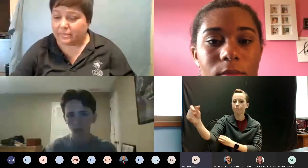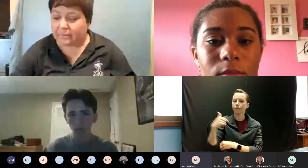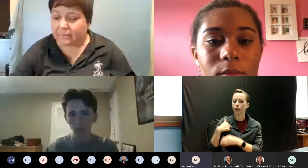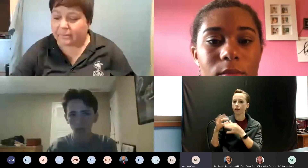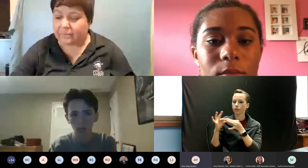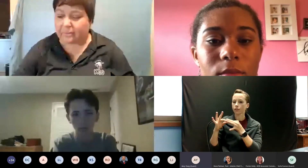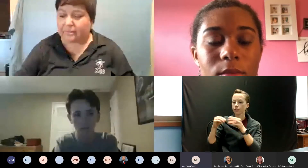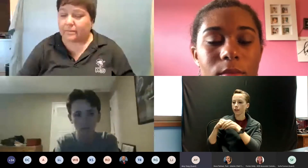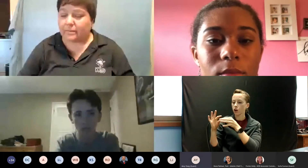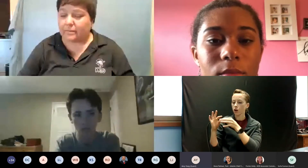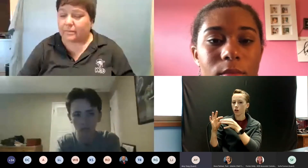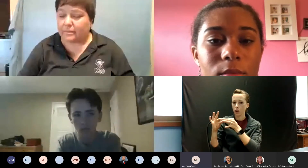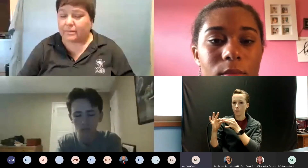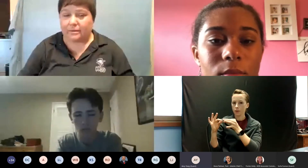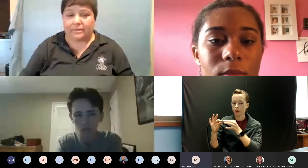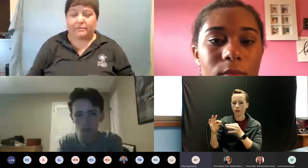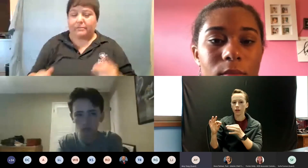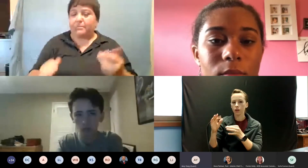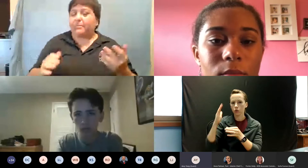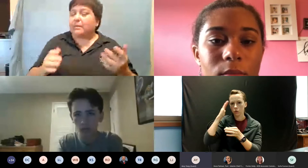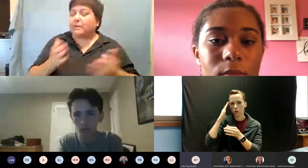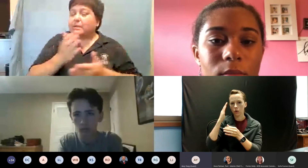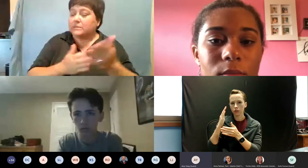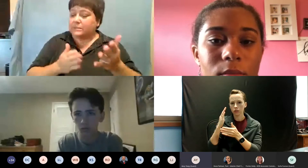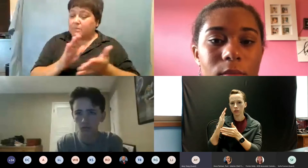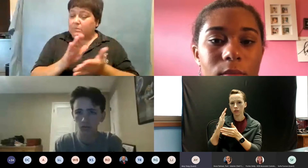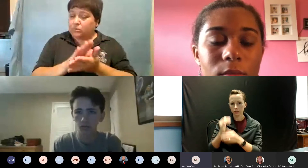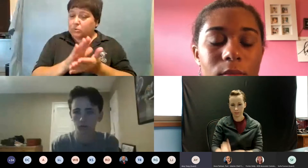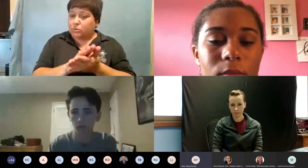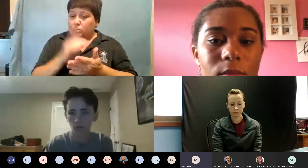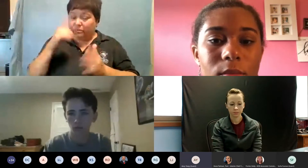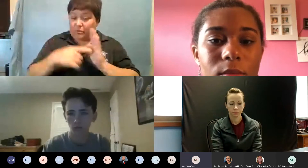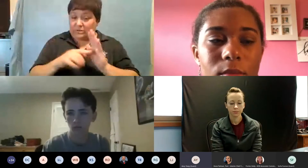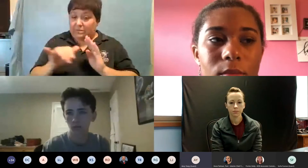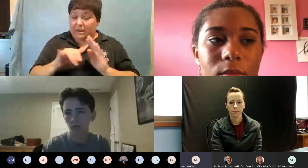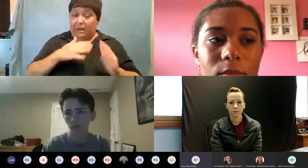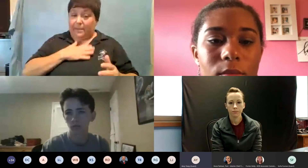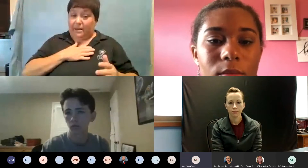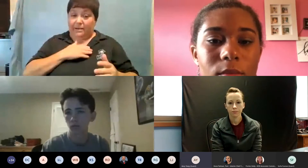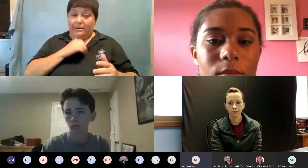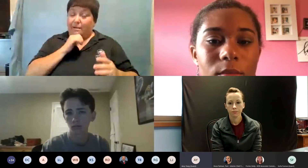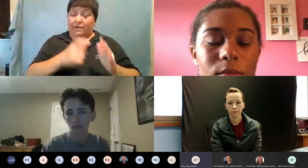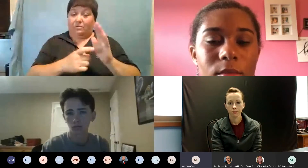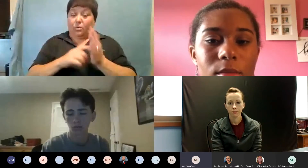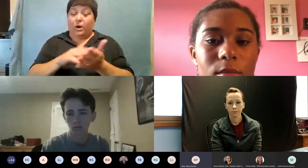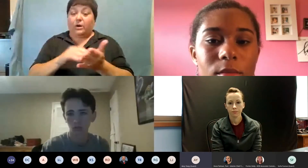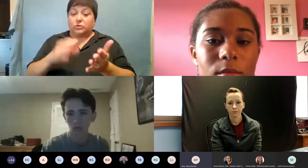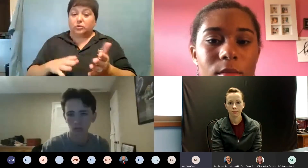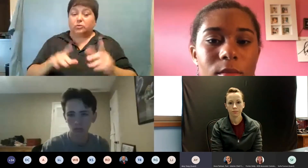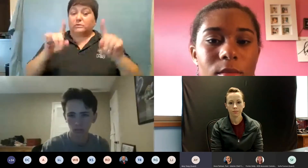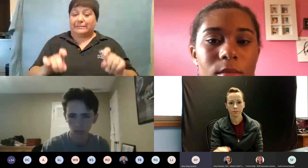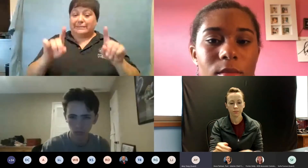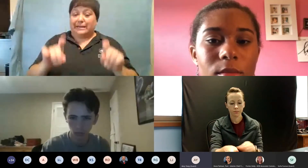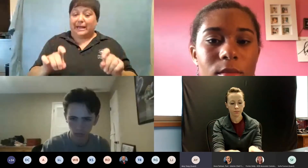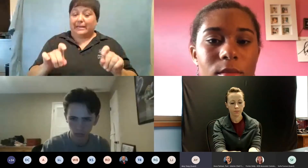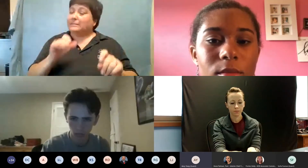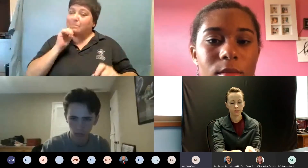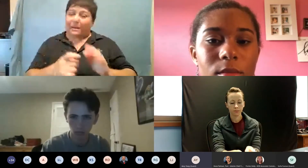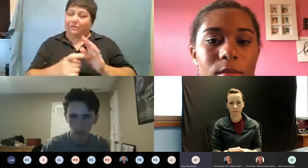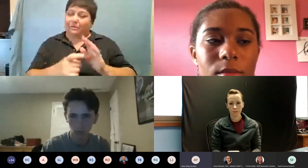mainly that some schools, like, for example, mine, they're not requiring students to get tested. They're recommending it, but it's not